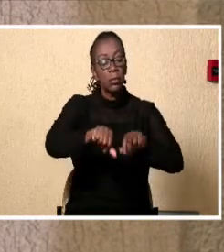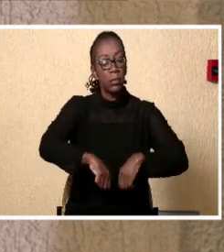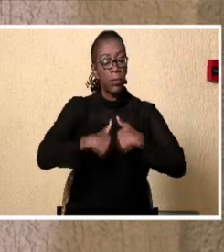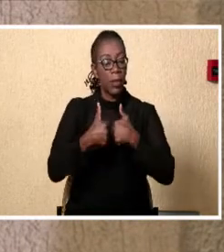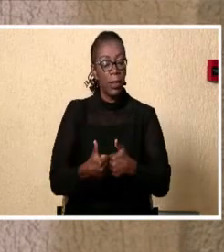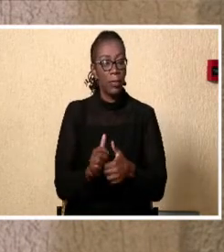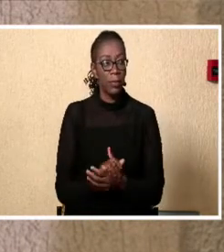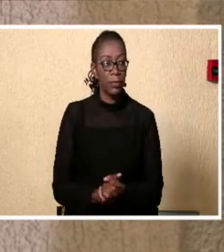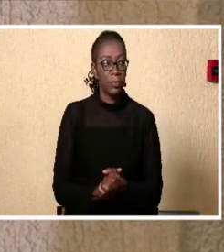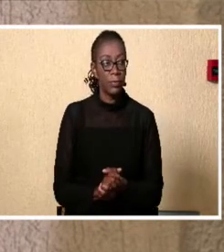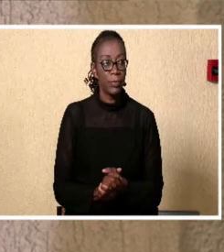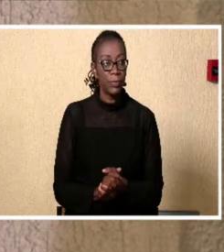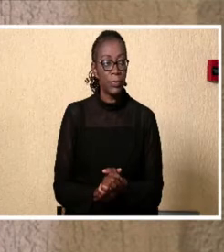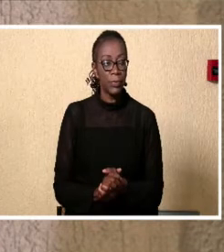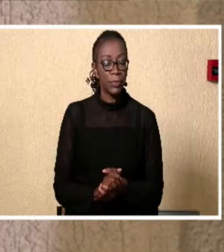online portal. It's called